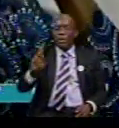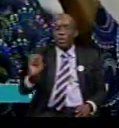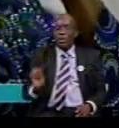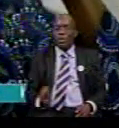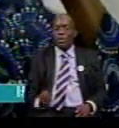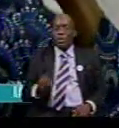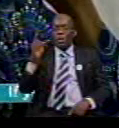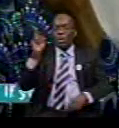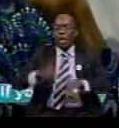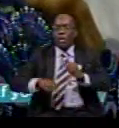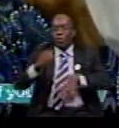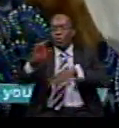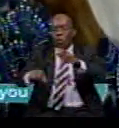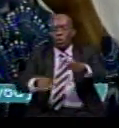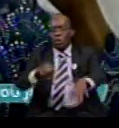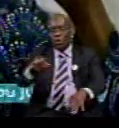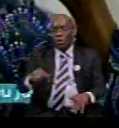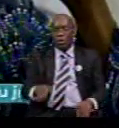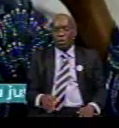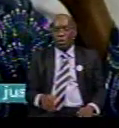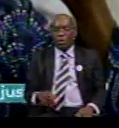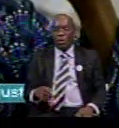I cannot walk for